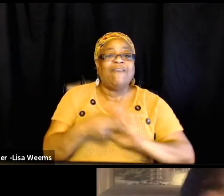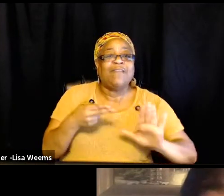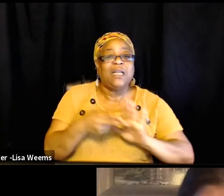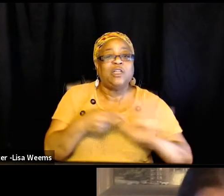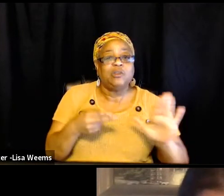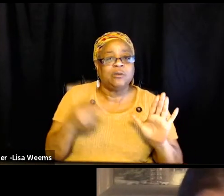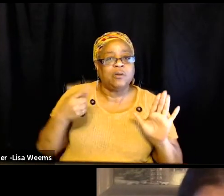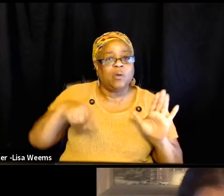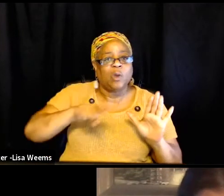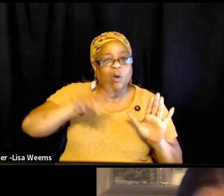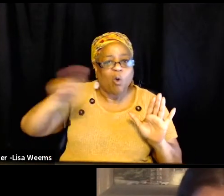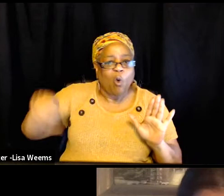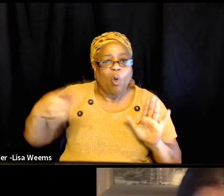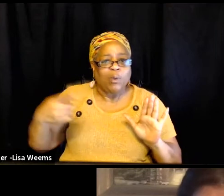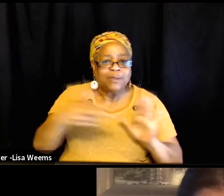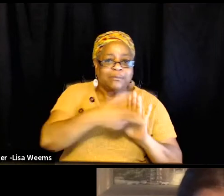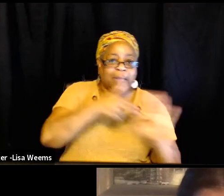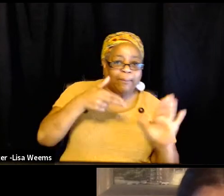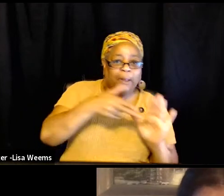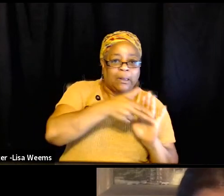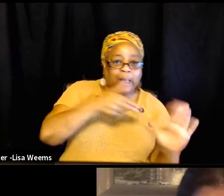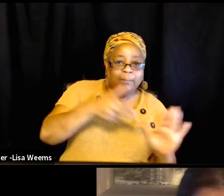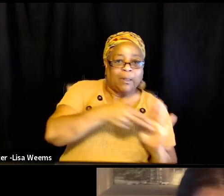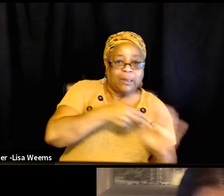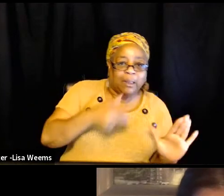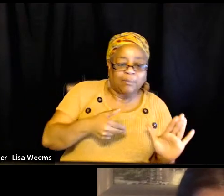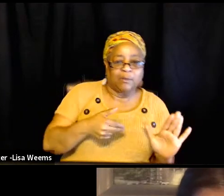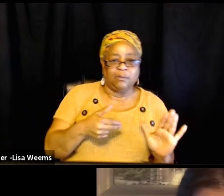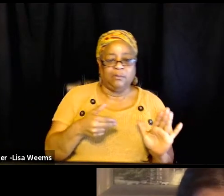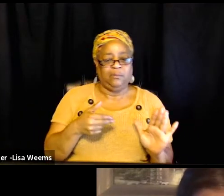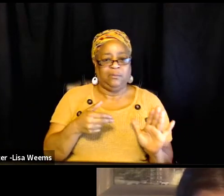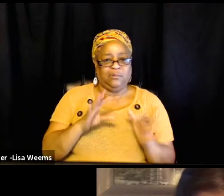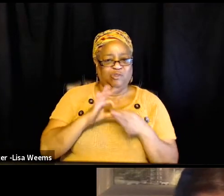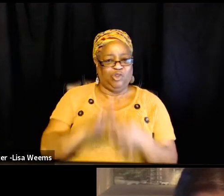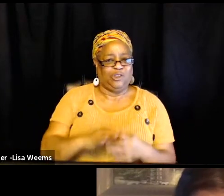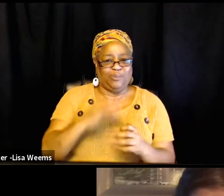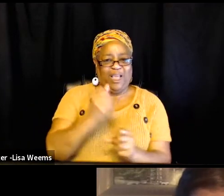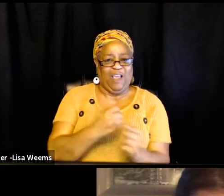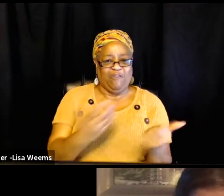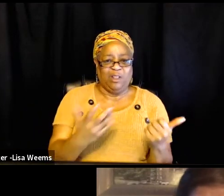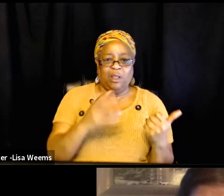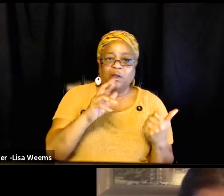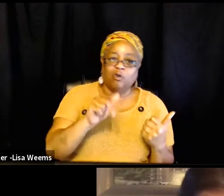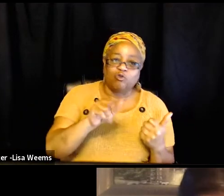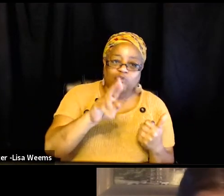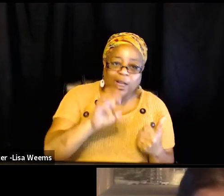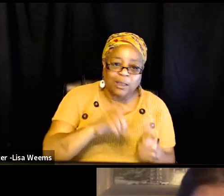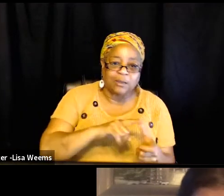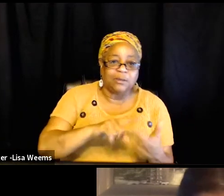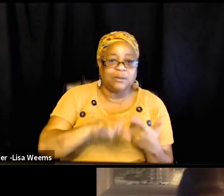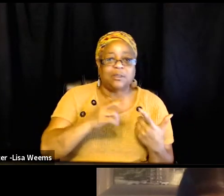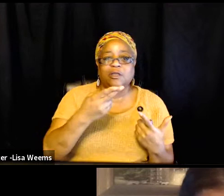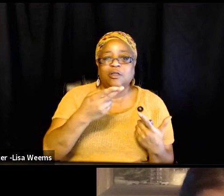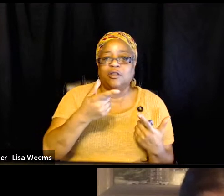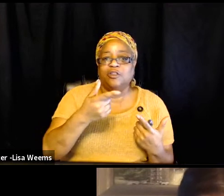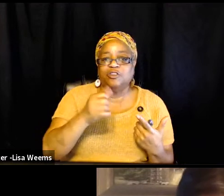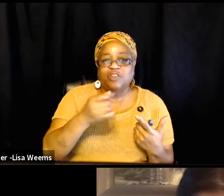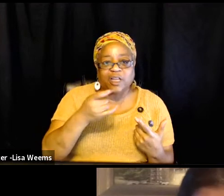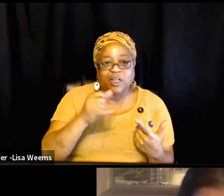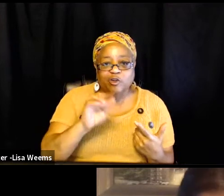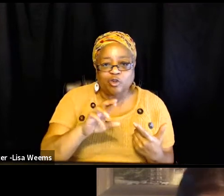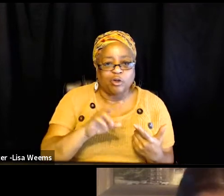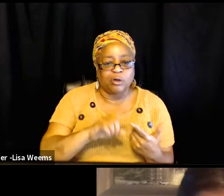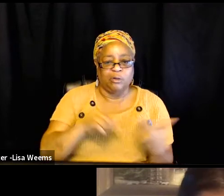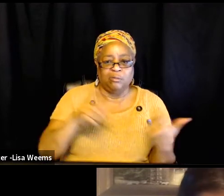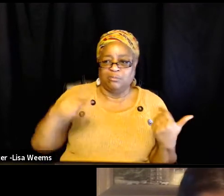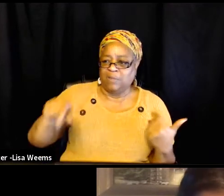We're always defined in terms of everything, you know, of race, of gender, of like, there's expectations that you